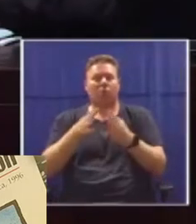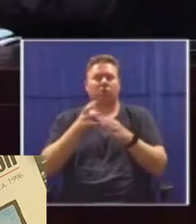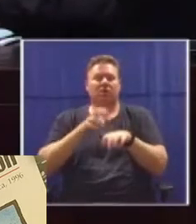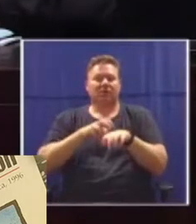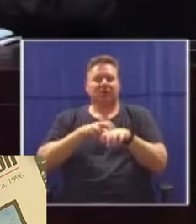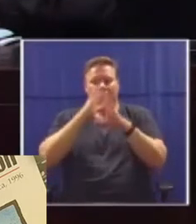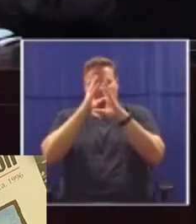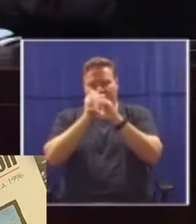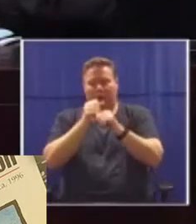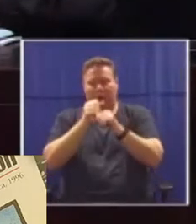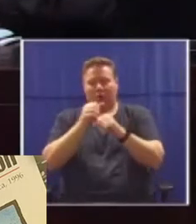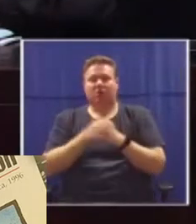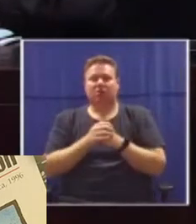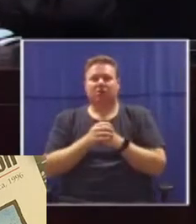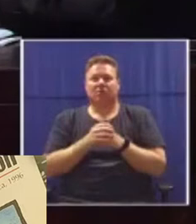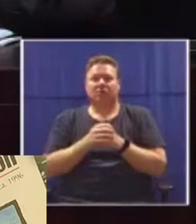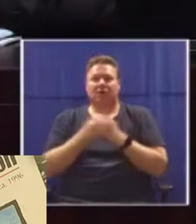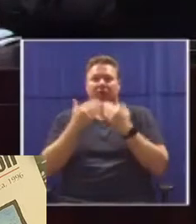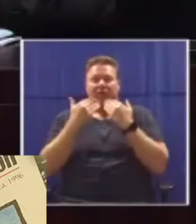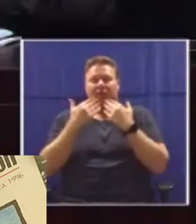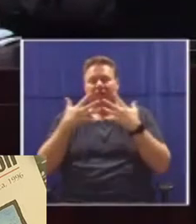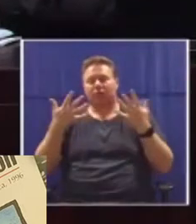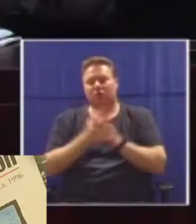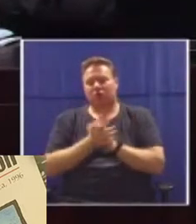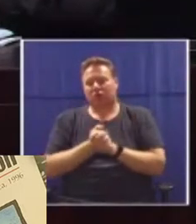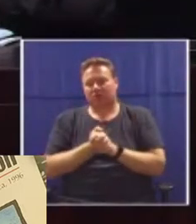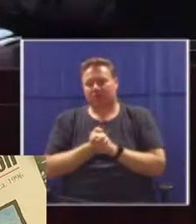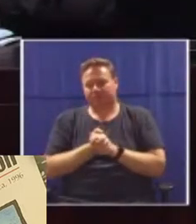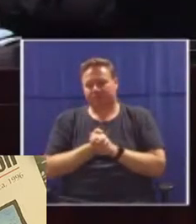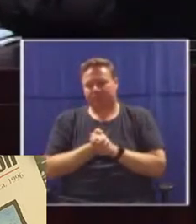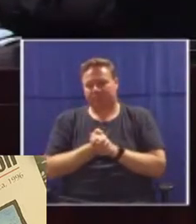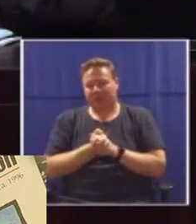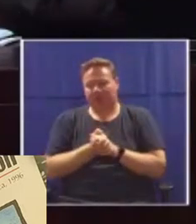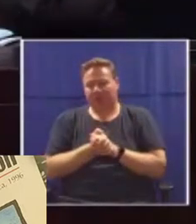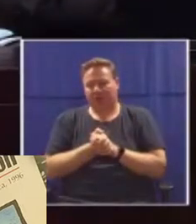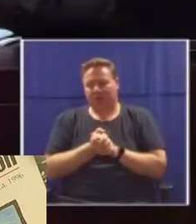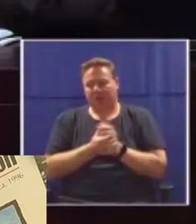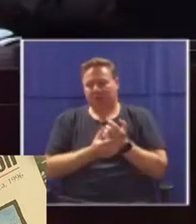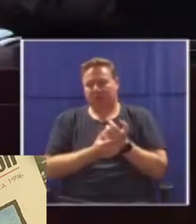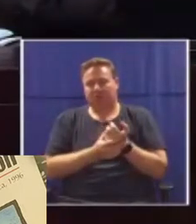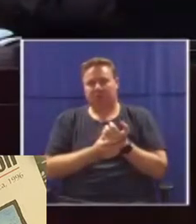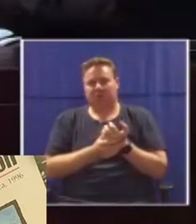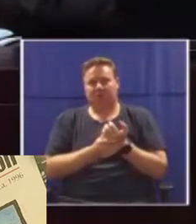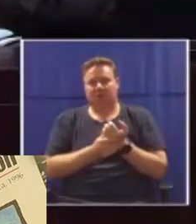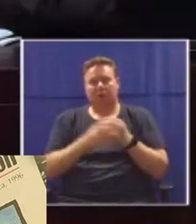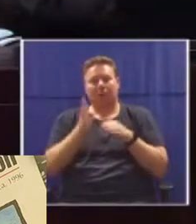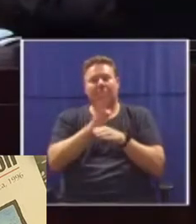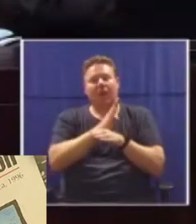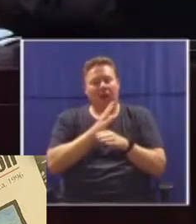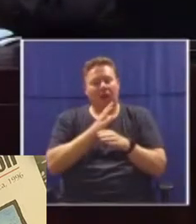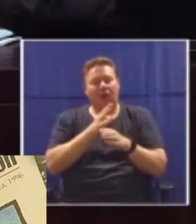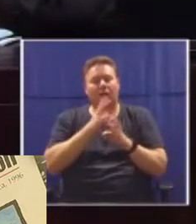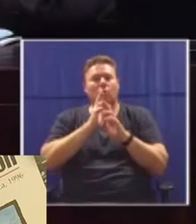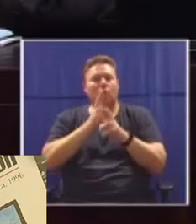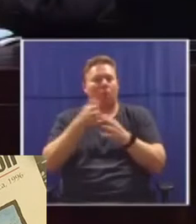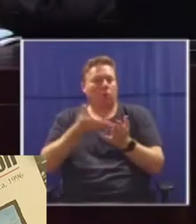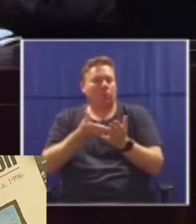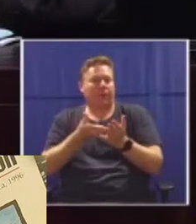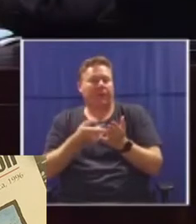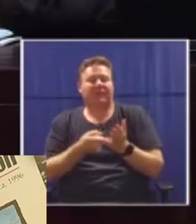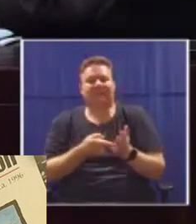need to look at. But thank you very much for that. Now, this bill and report that is here before us